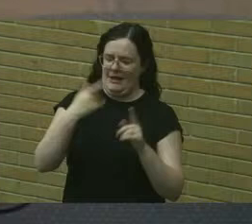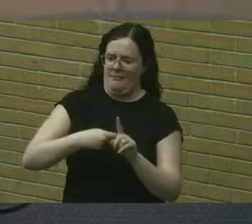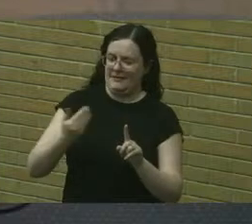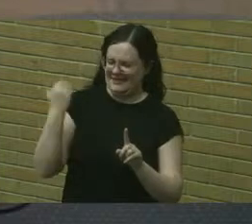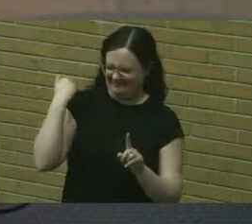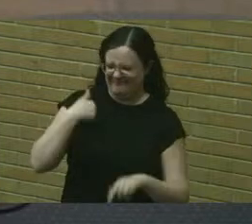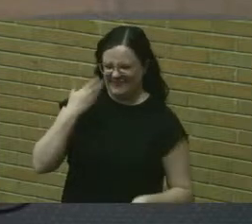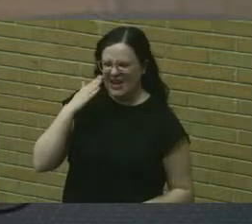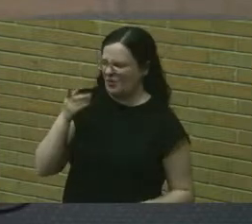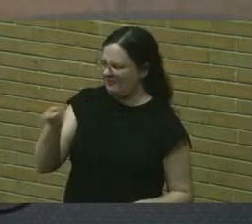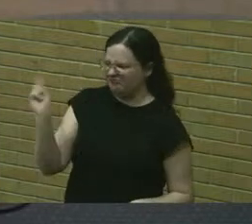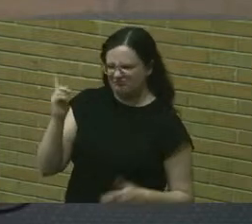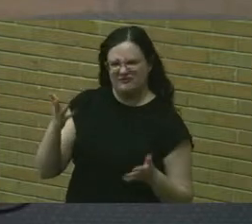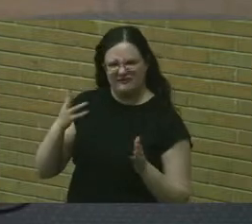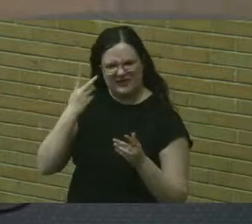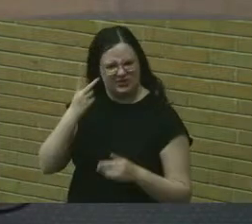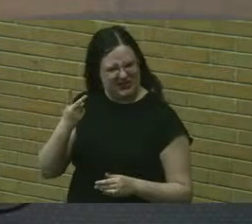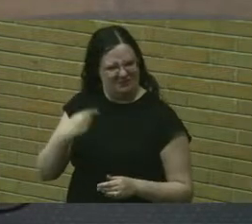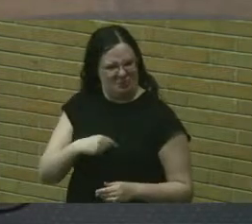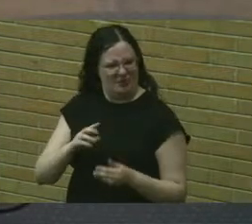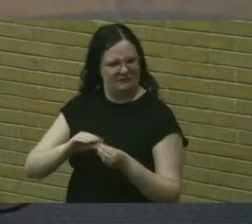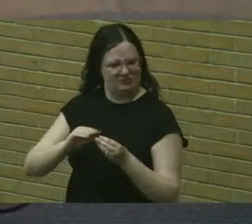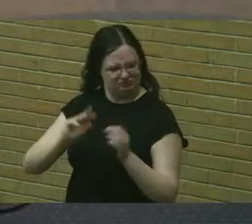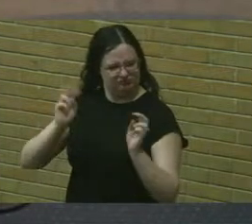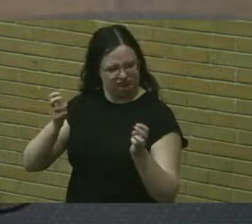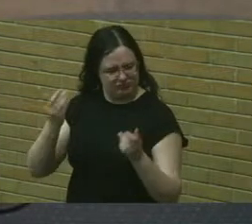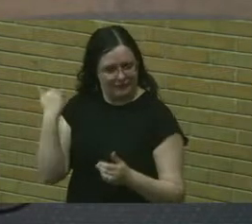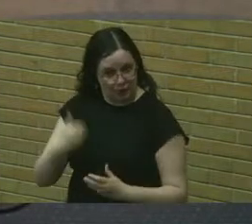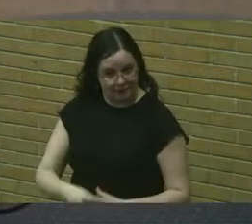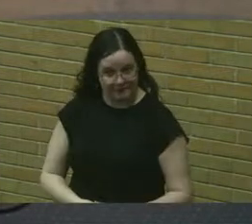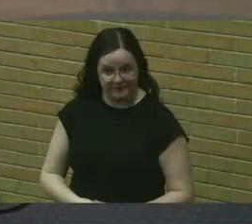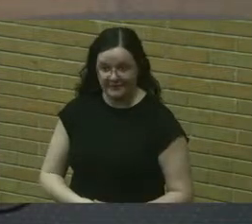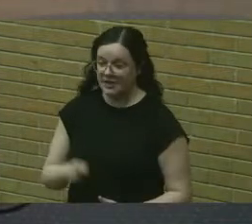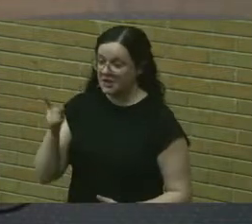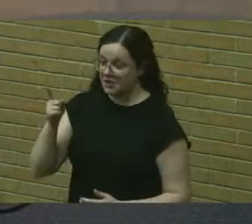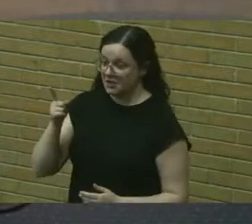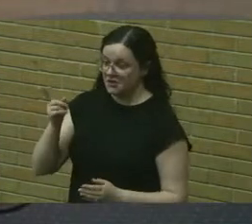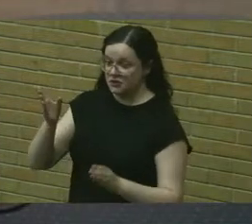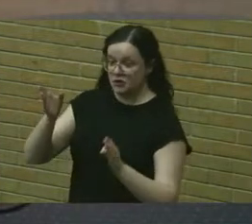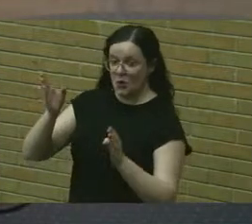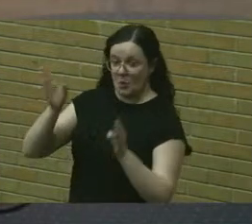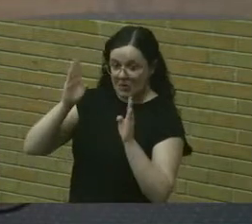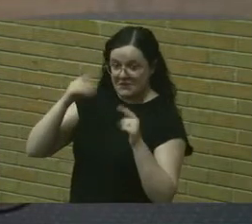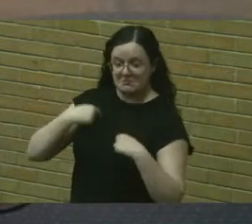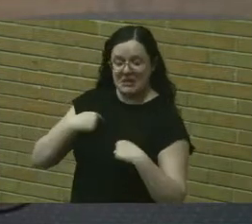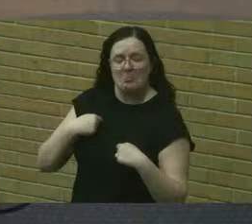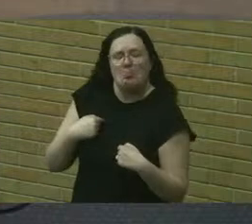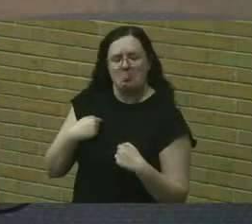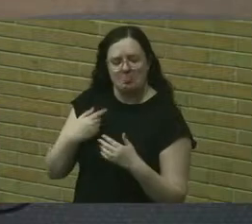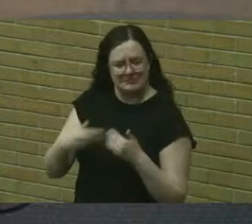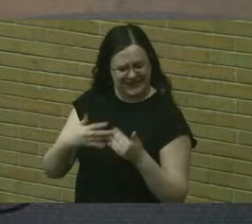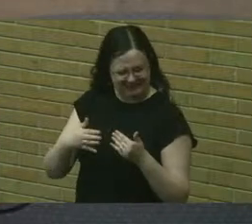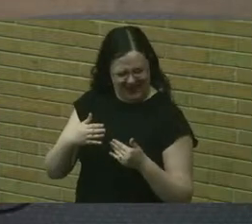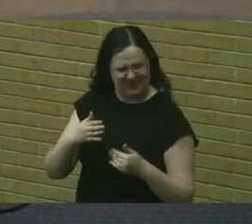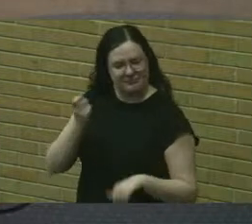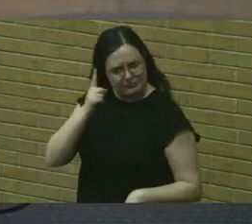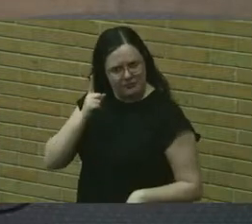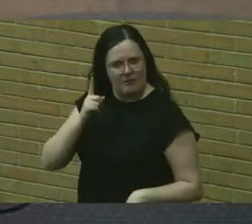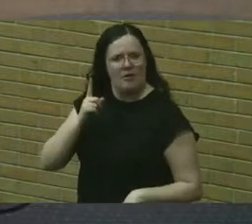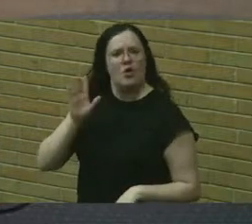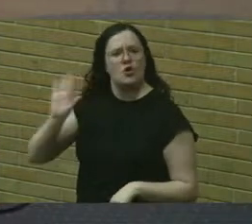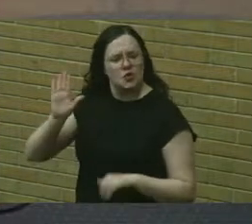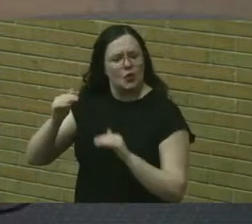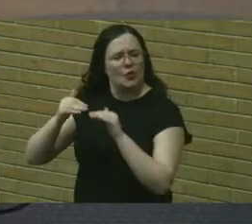here before. So you don't really need to listen to me, but I think you do need to listen to your colleague and our friend Kevin,